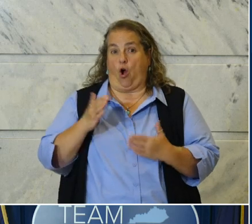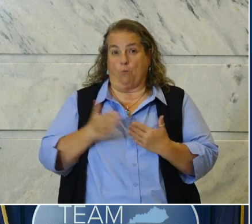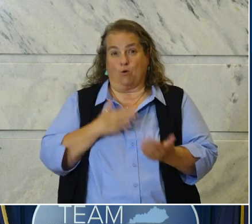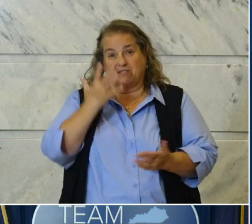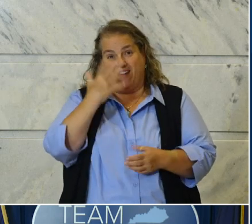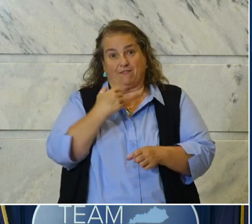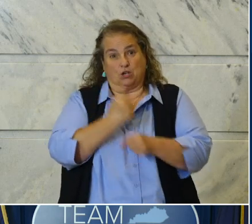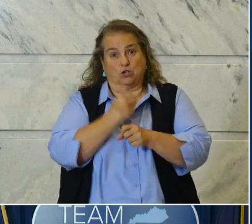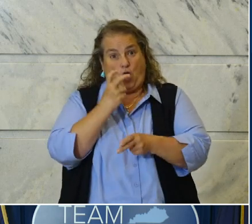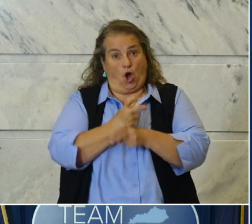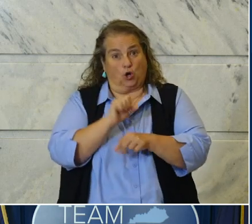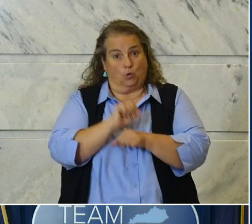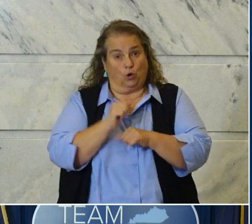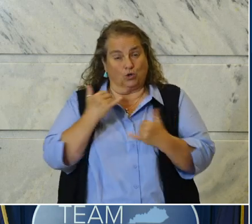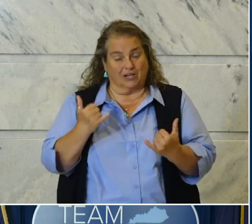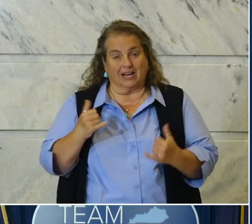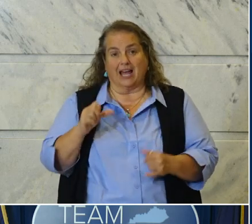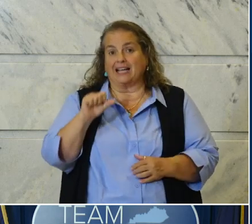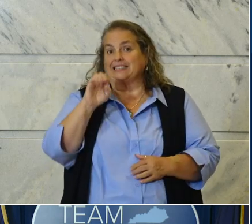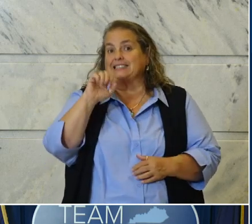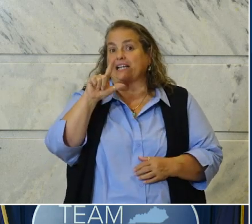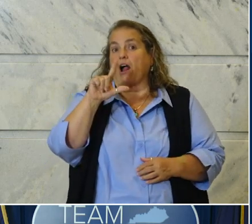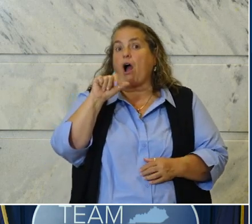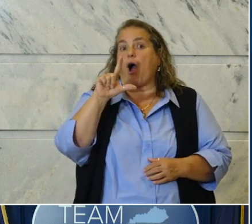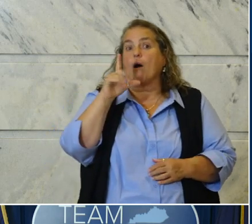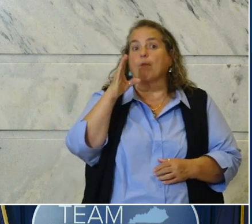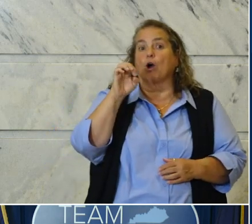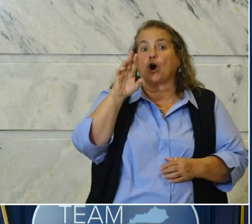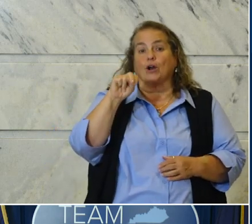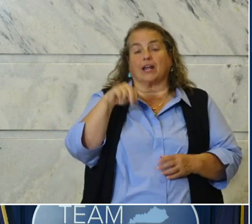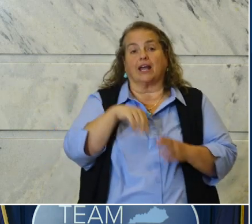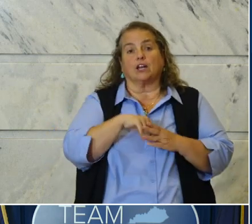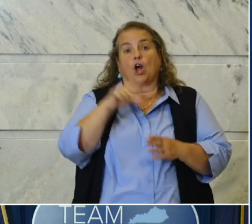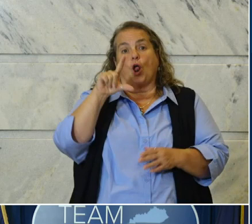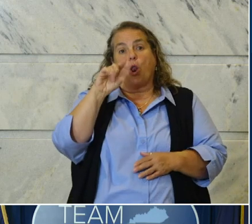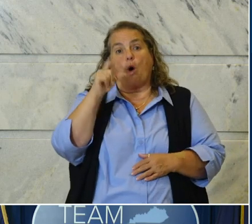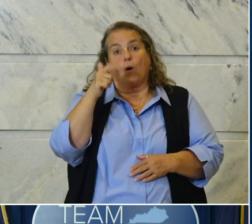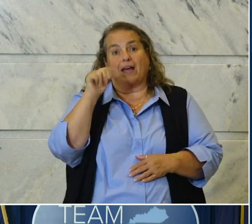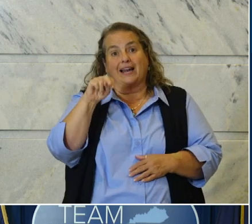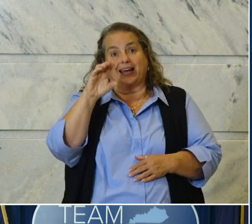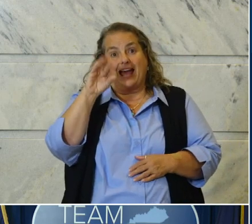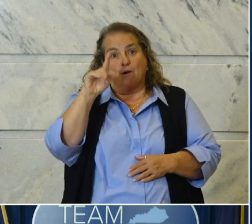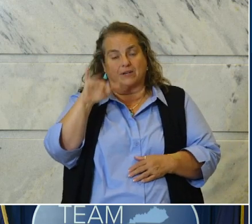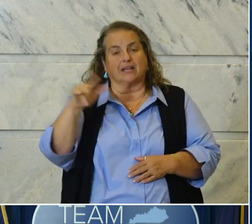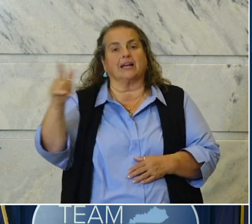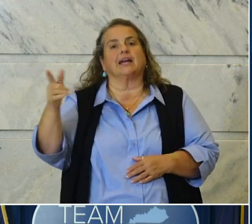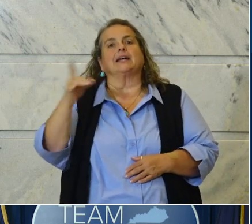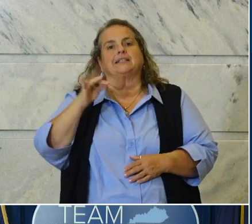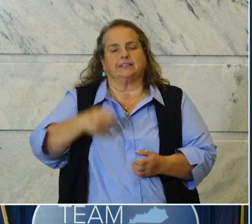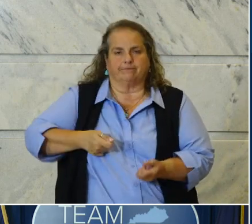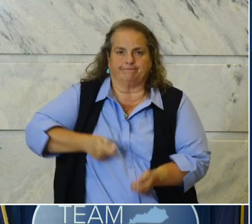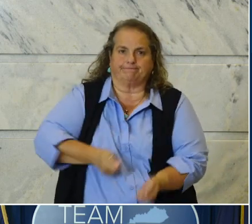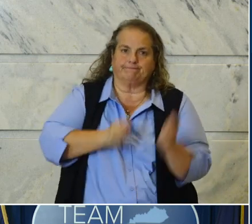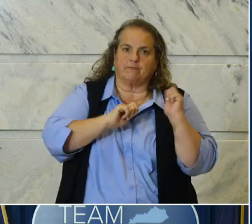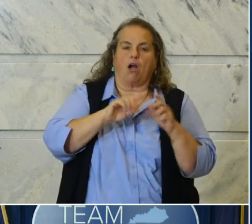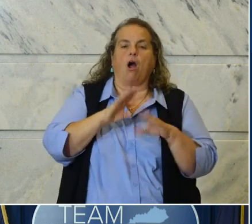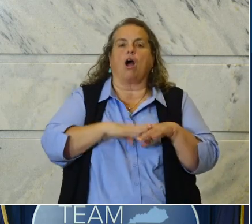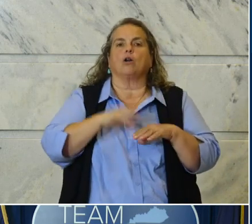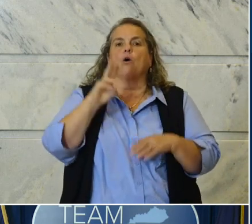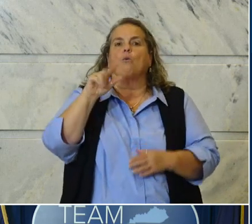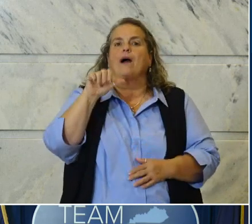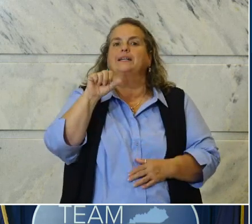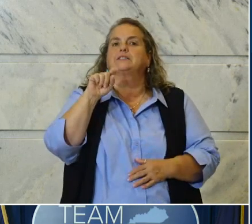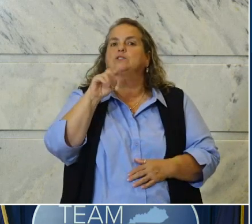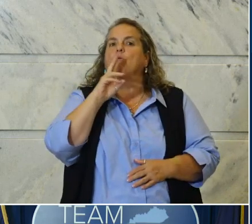hard work today, the City of Auburn and Logan County Fiscal Court officially broke ground on the Auburn wastewater treatment plant